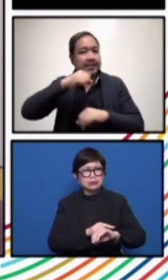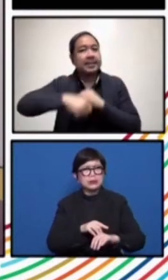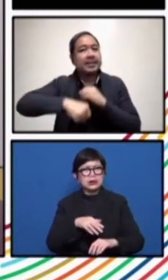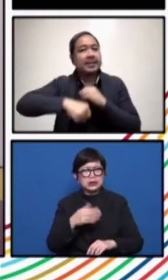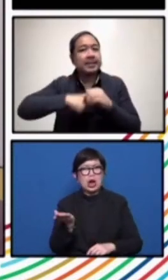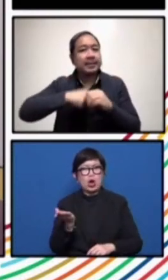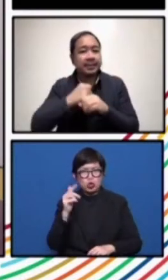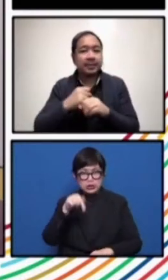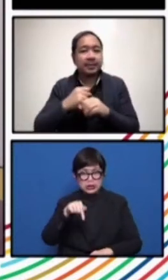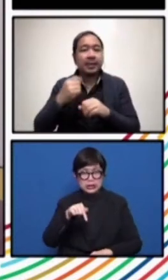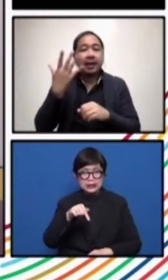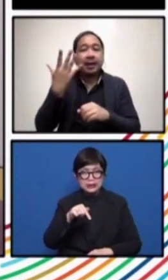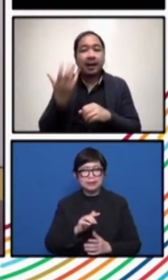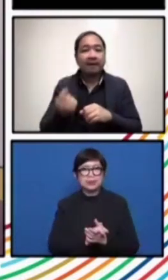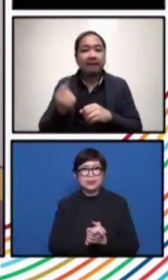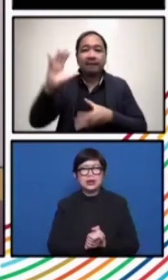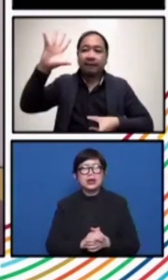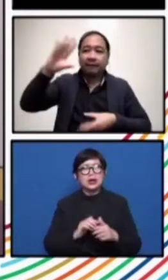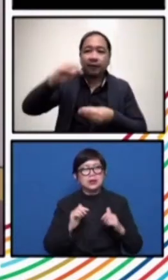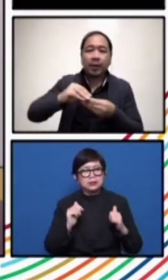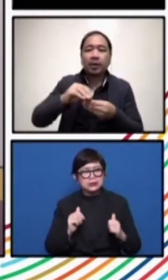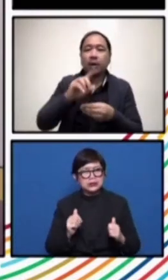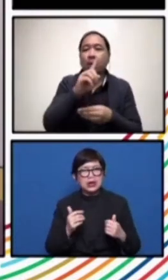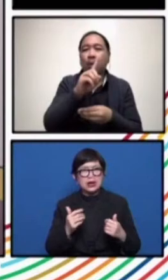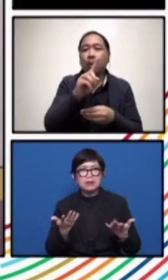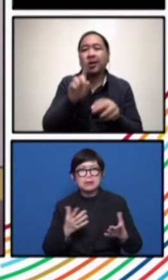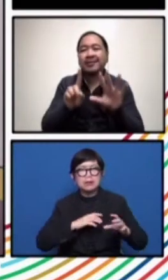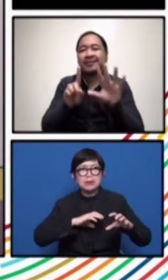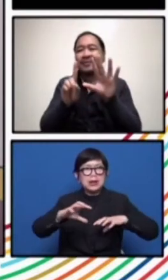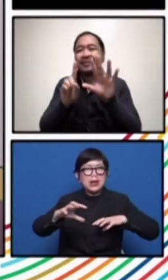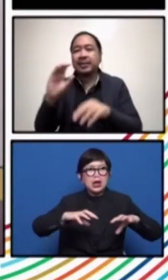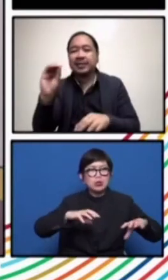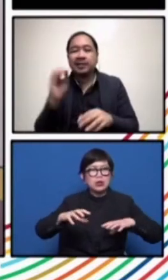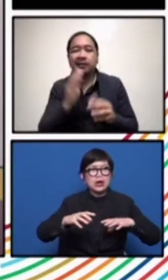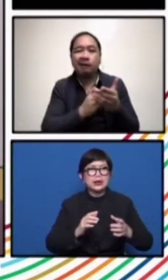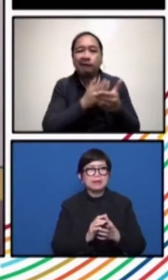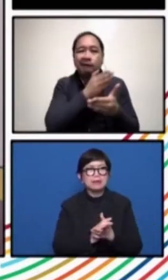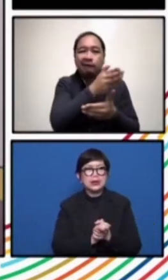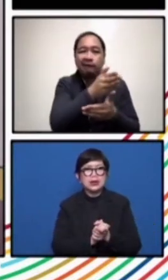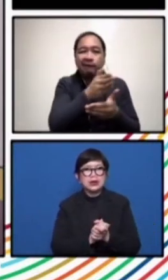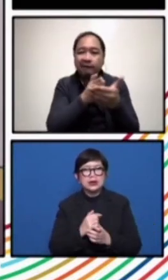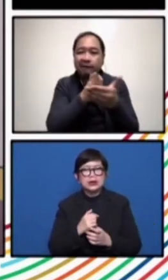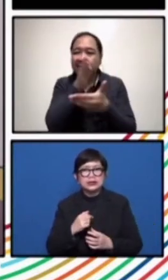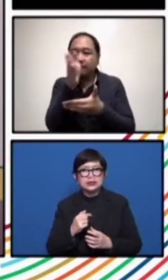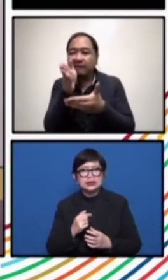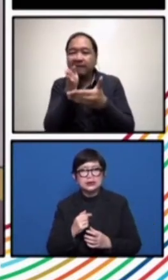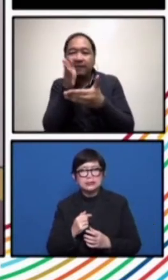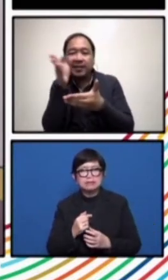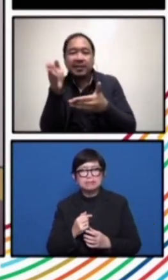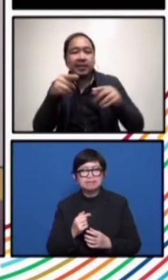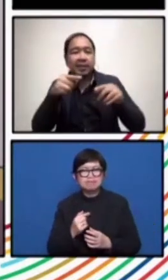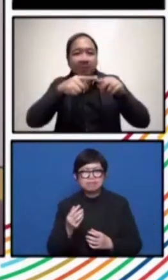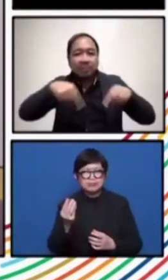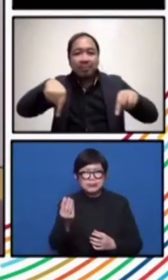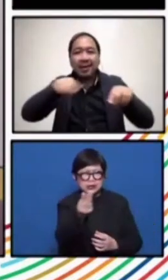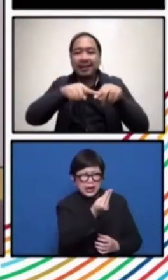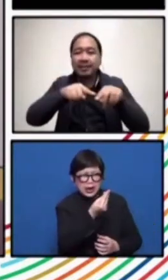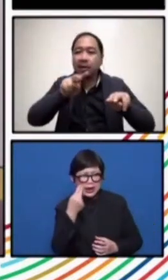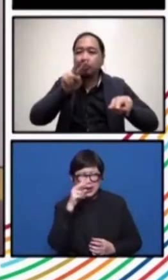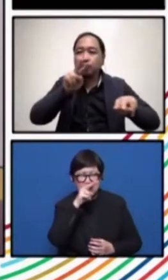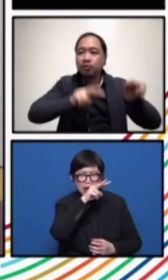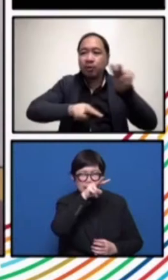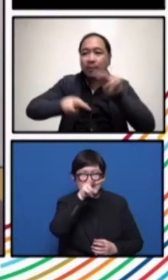160 site visits throughout Hong Kong this study has undertaken the professionals